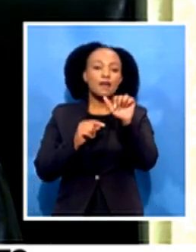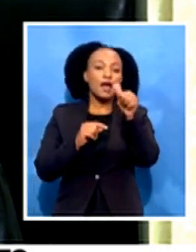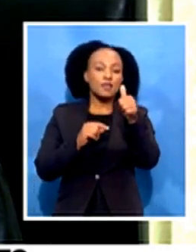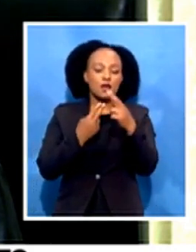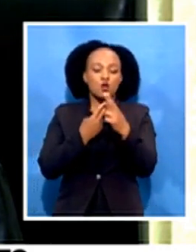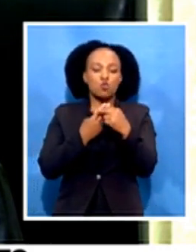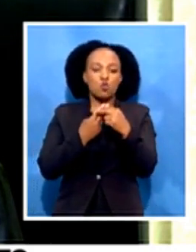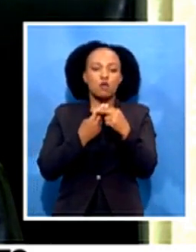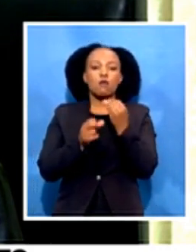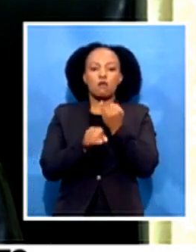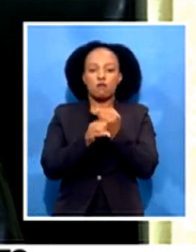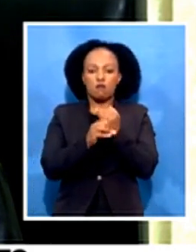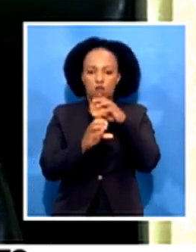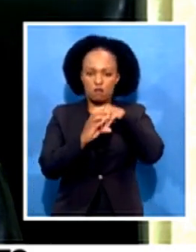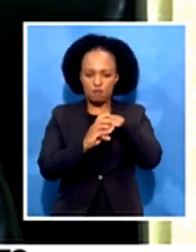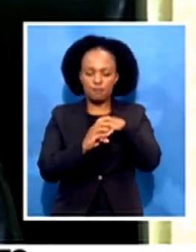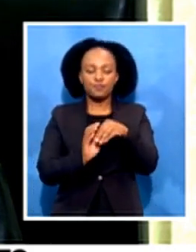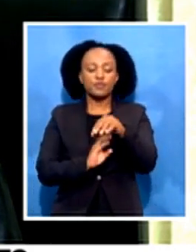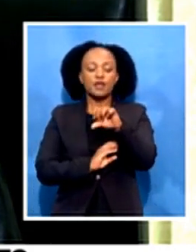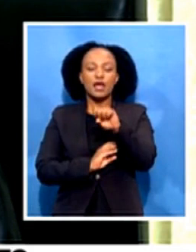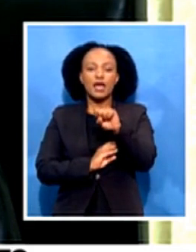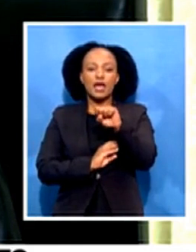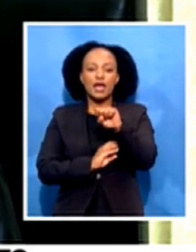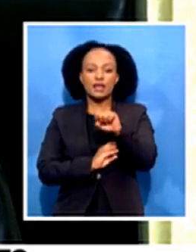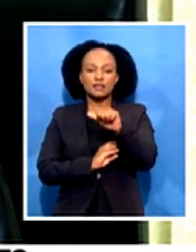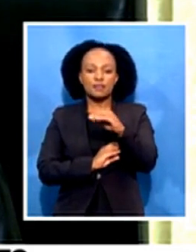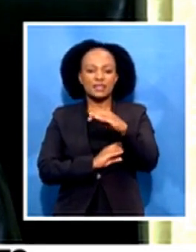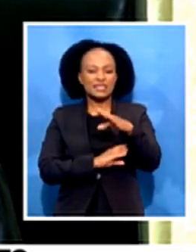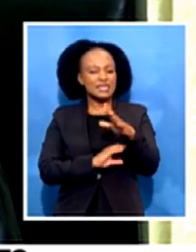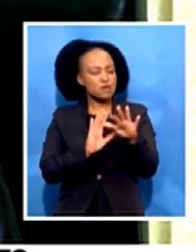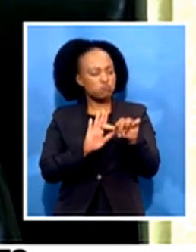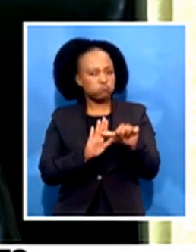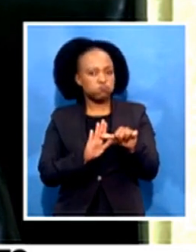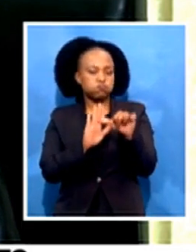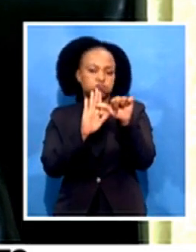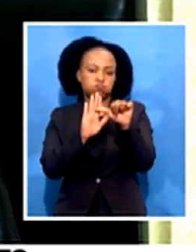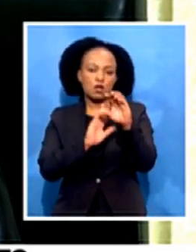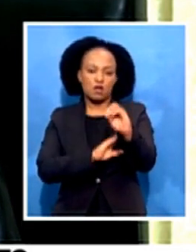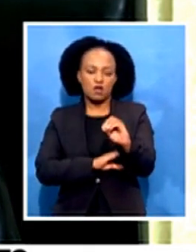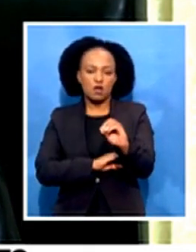SABC is too important an institution to allow the reactionary board members and managers